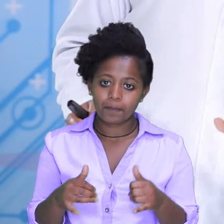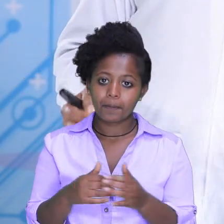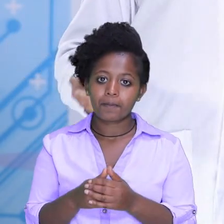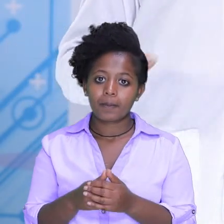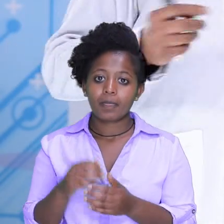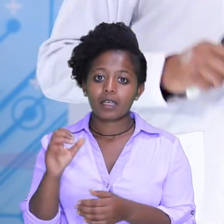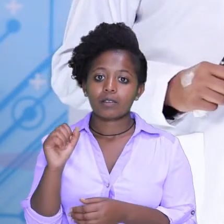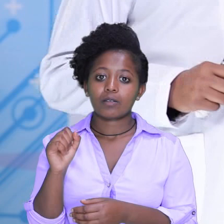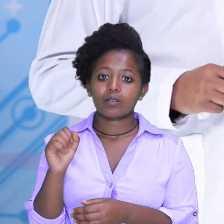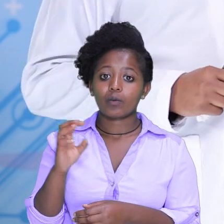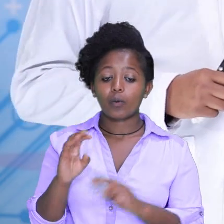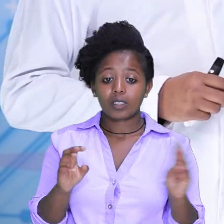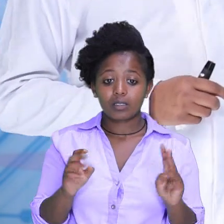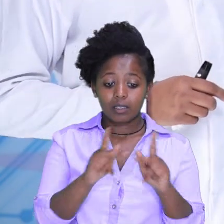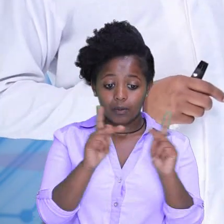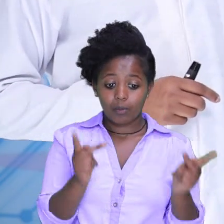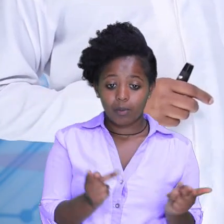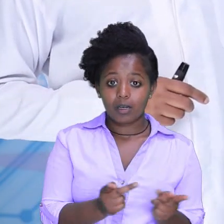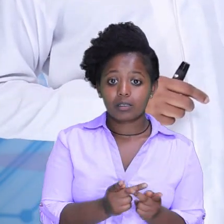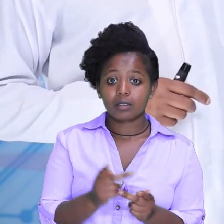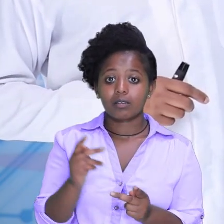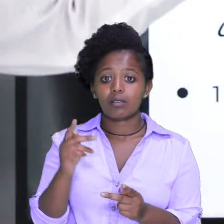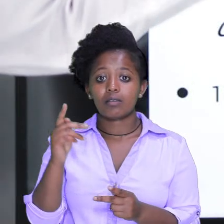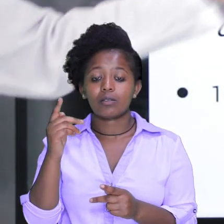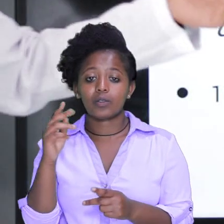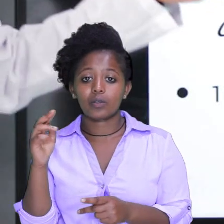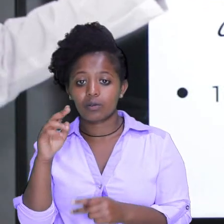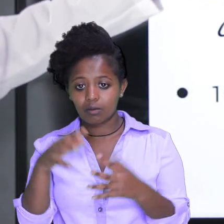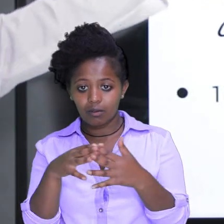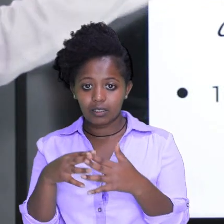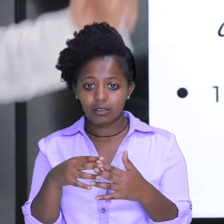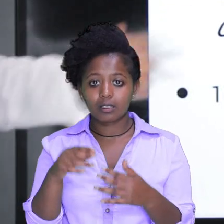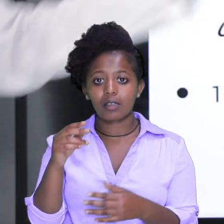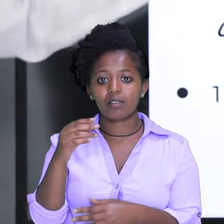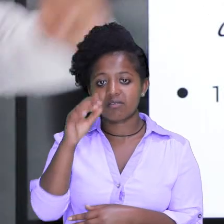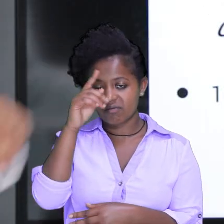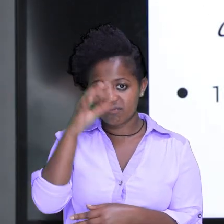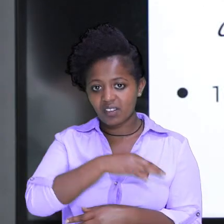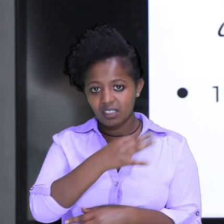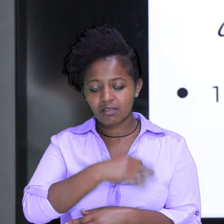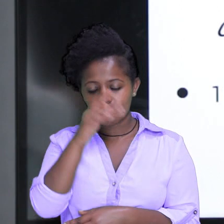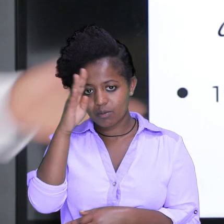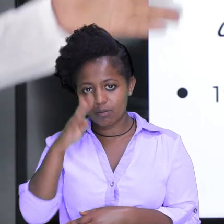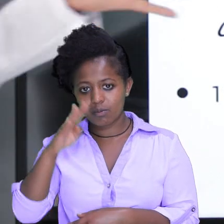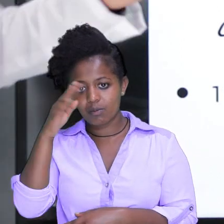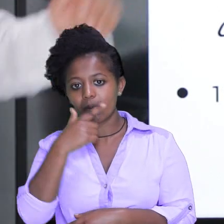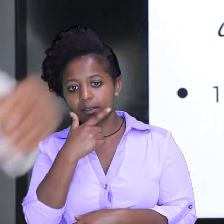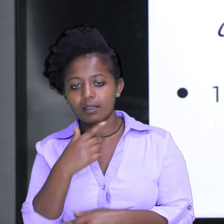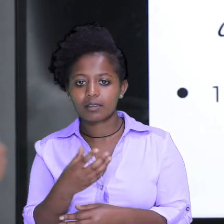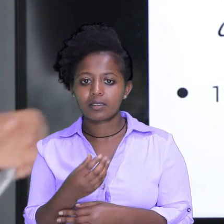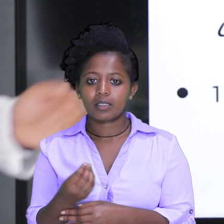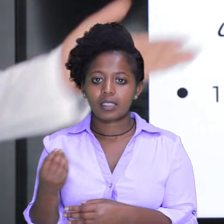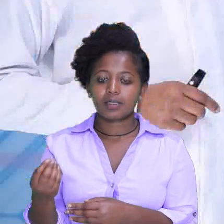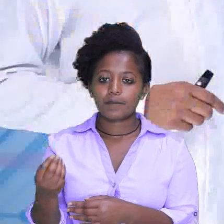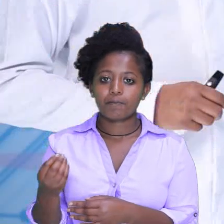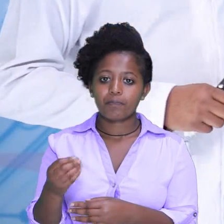USSR. The western part was divided into USA, France, Britain, and to the three states,